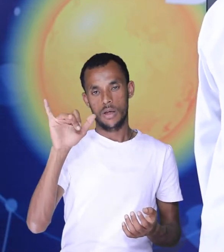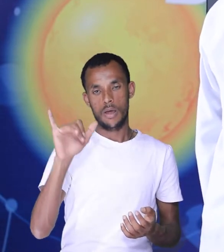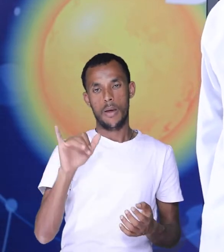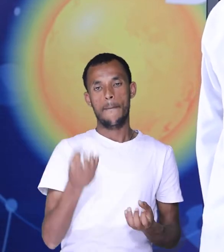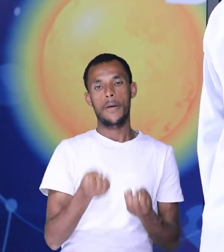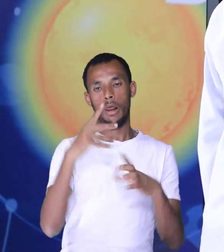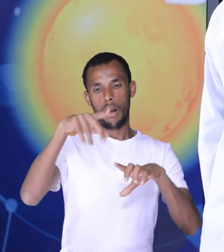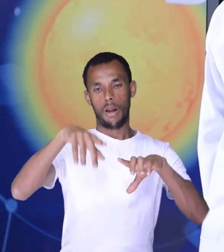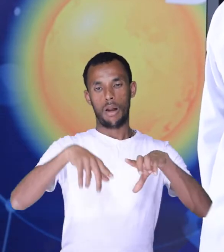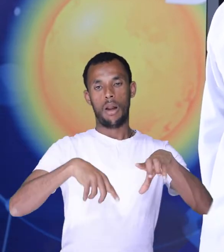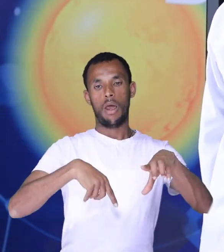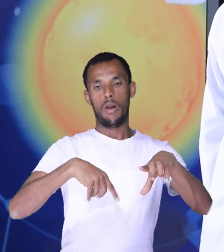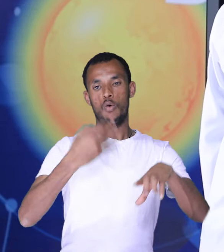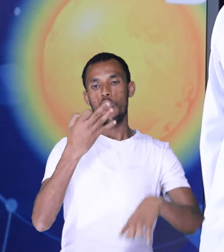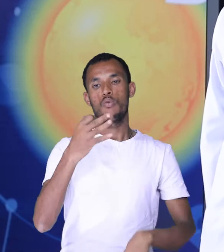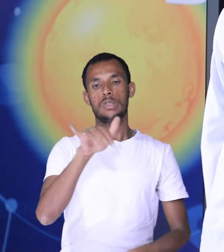line of symmetry.